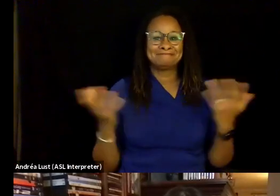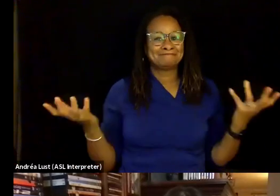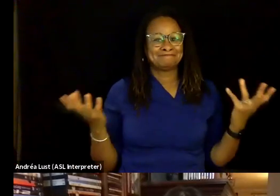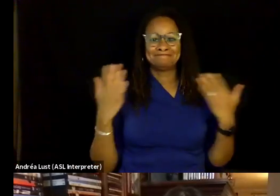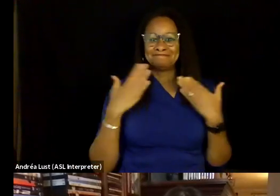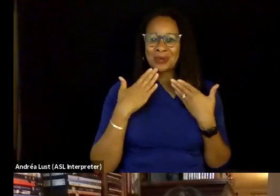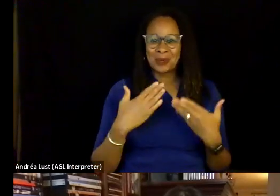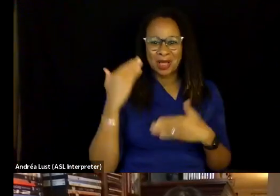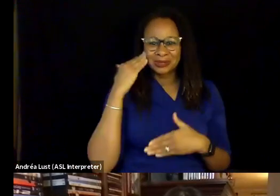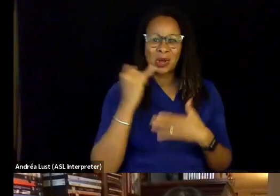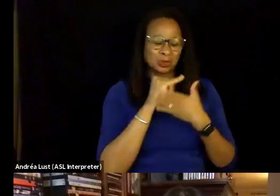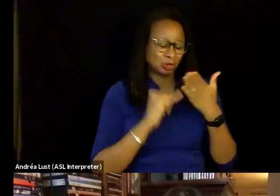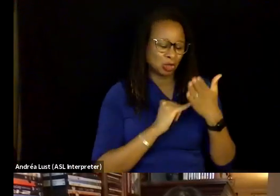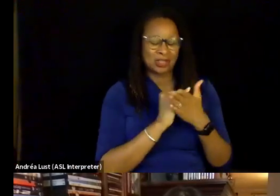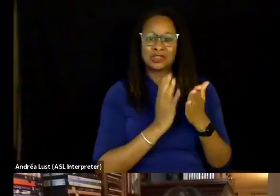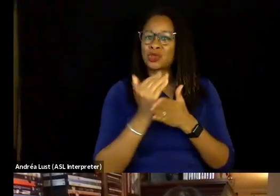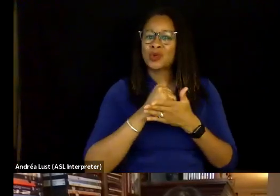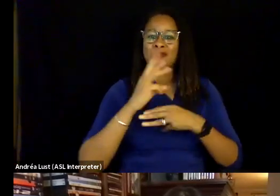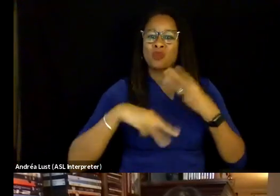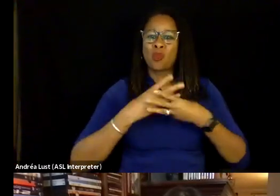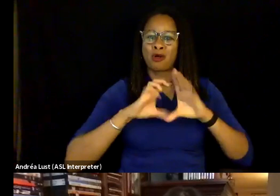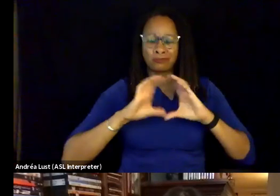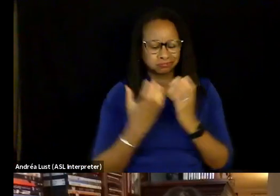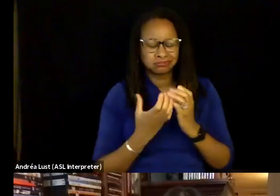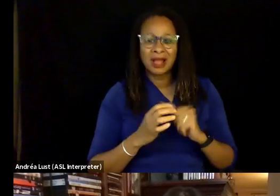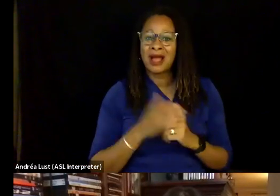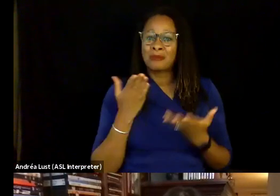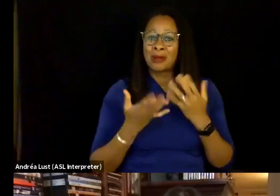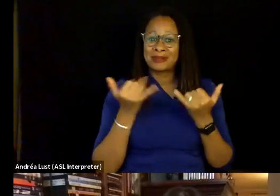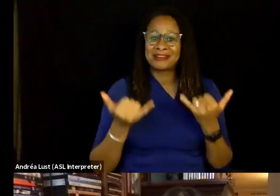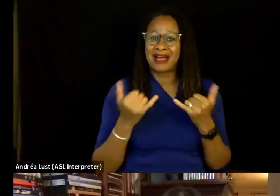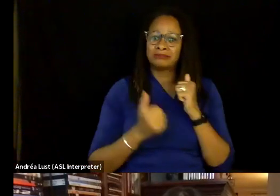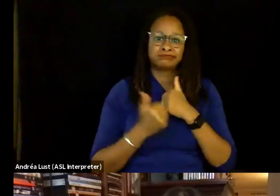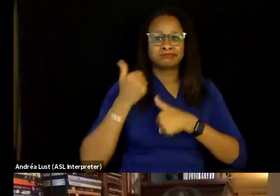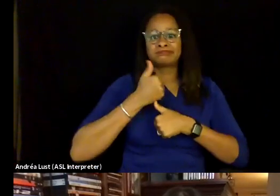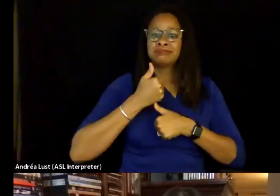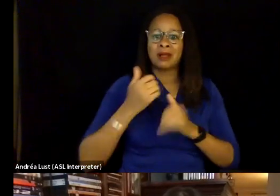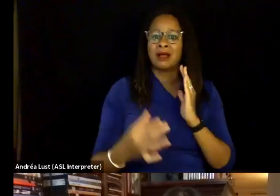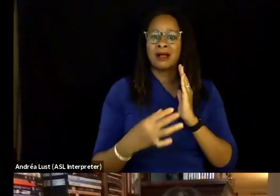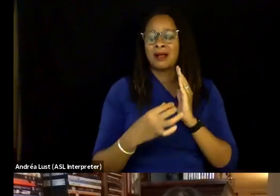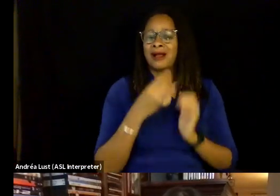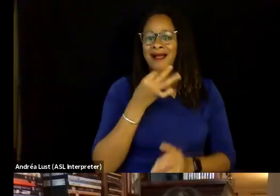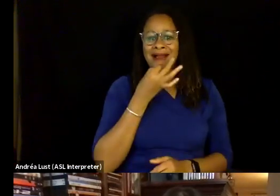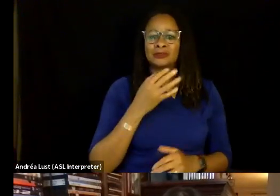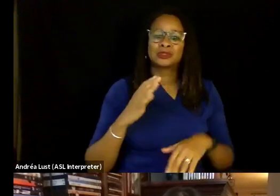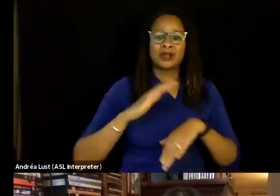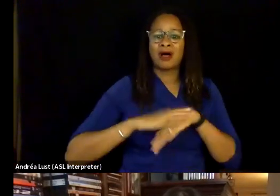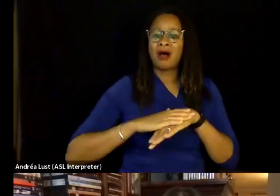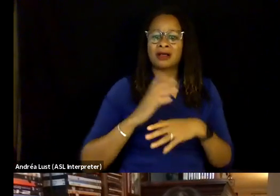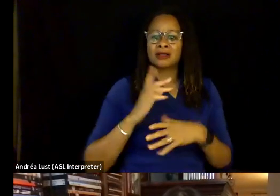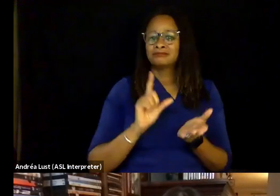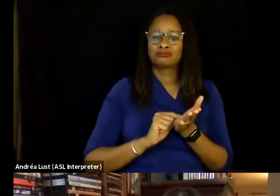well-known journalist throughout the globe, who is probably at this point one of the foremost experts in the world on press freedoms